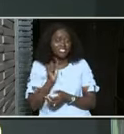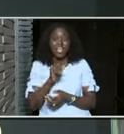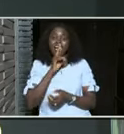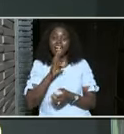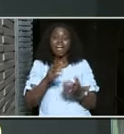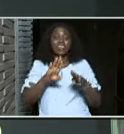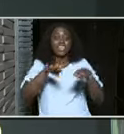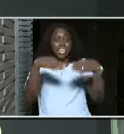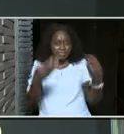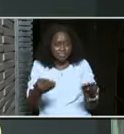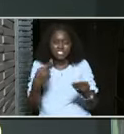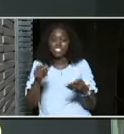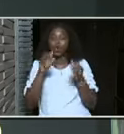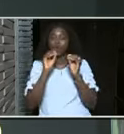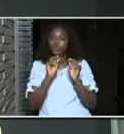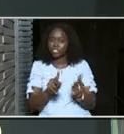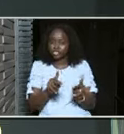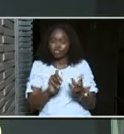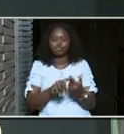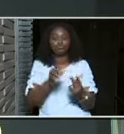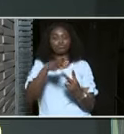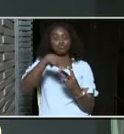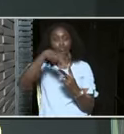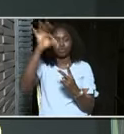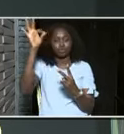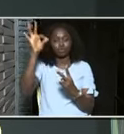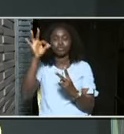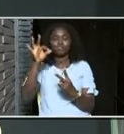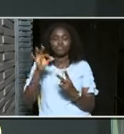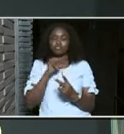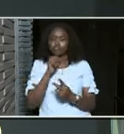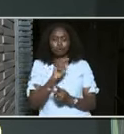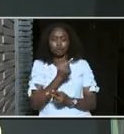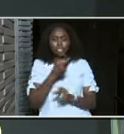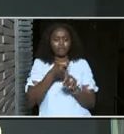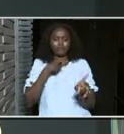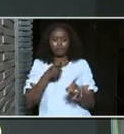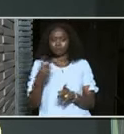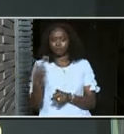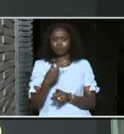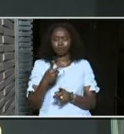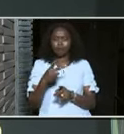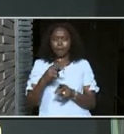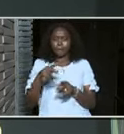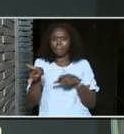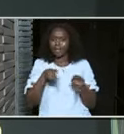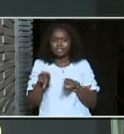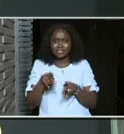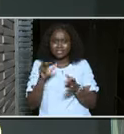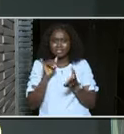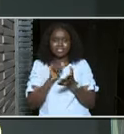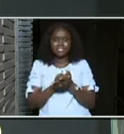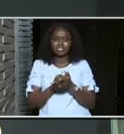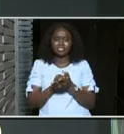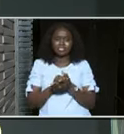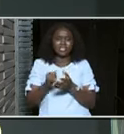the opportunity to choose, not only from the two parties that over the